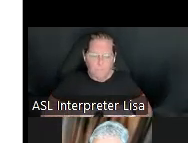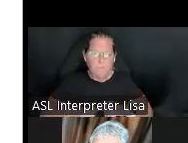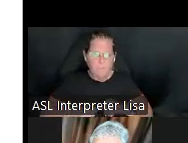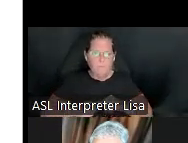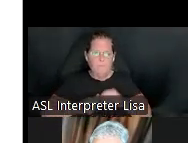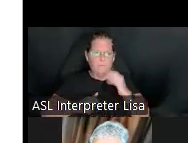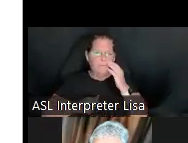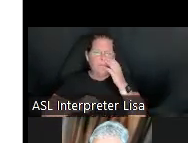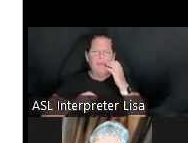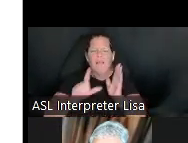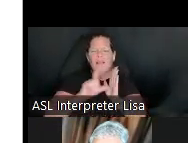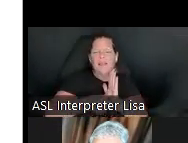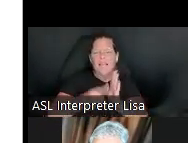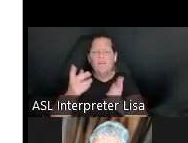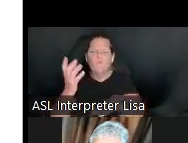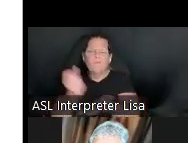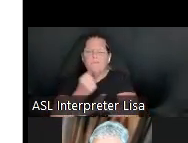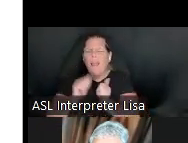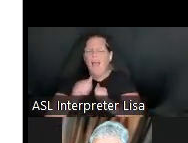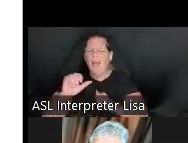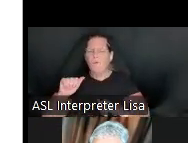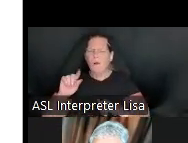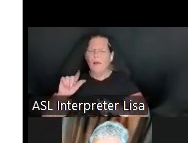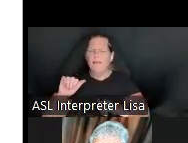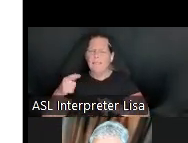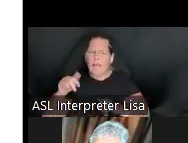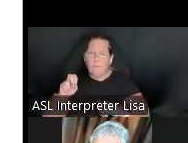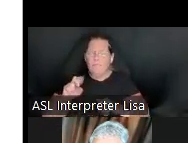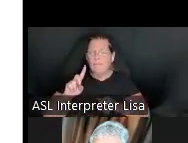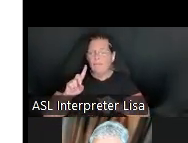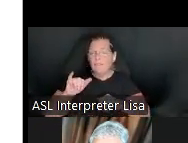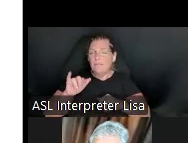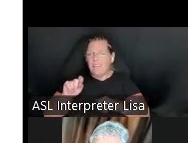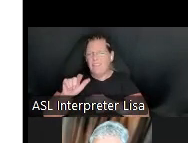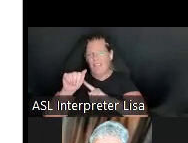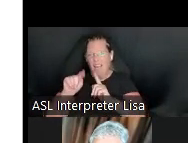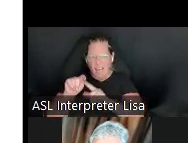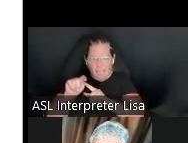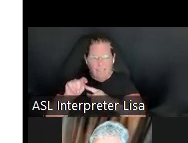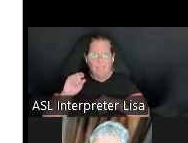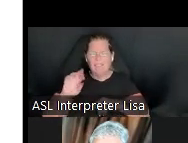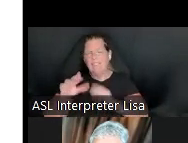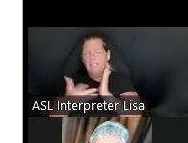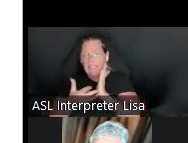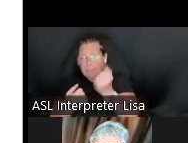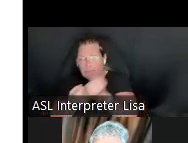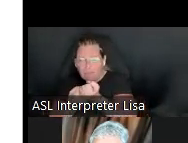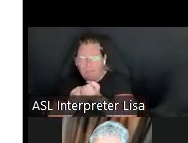the utilization of adaptive devices, assistive technology, and apps. You can go on to the next